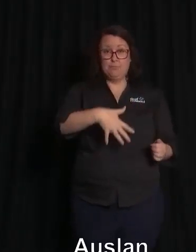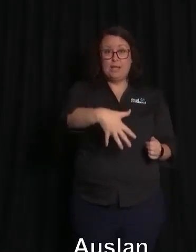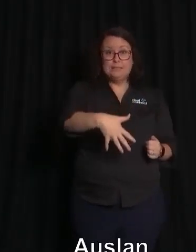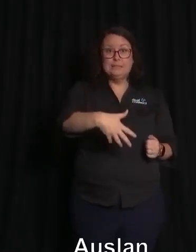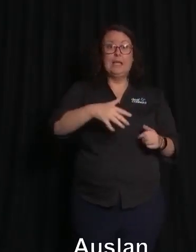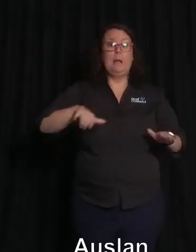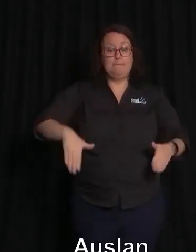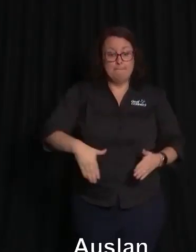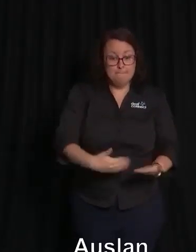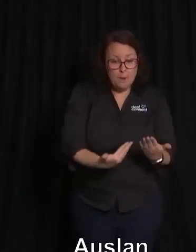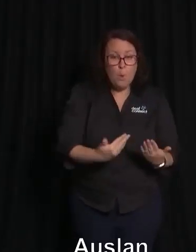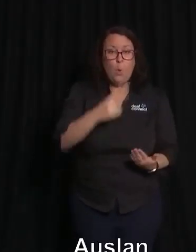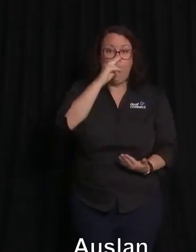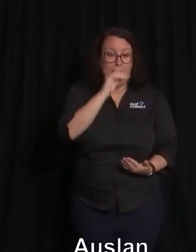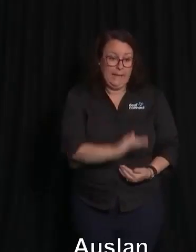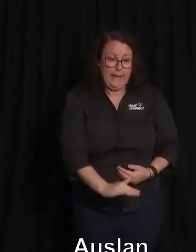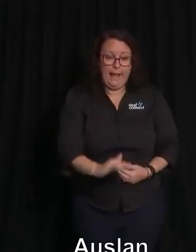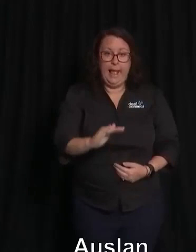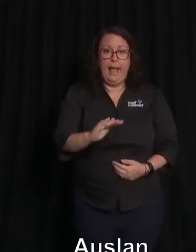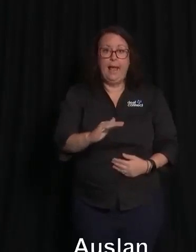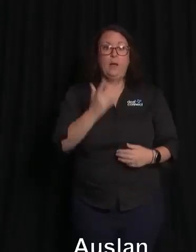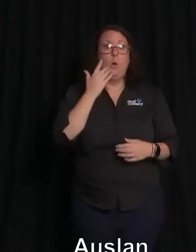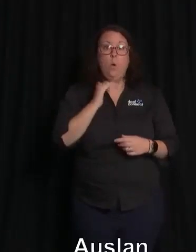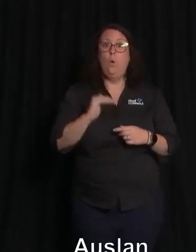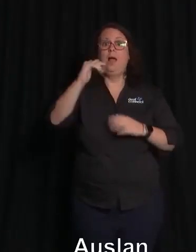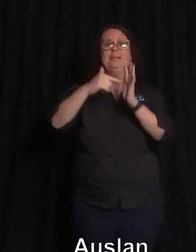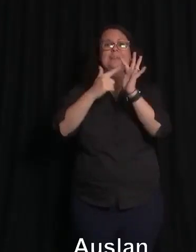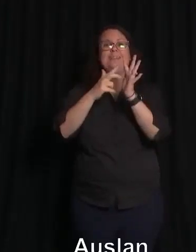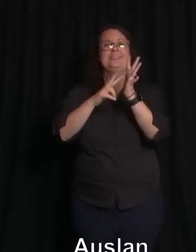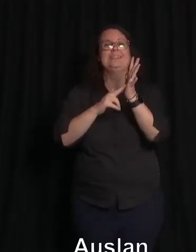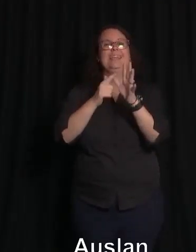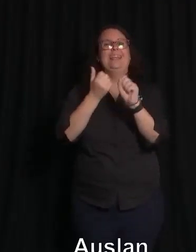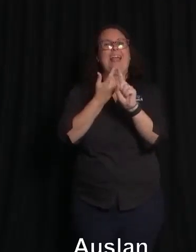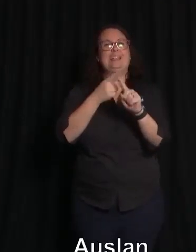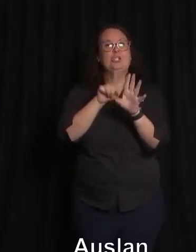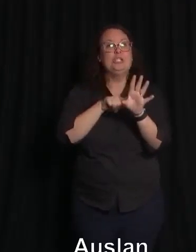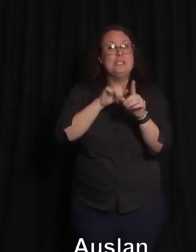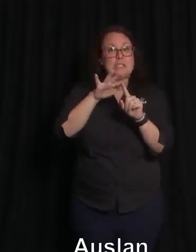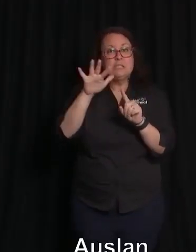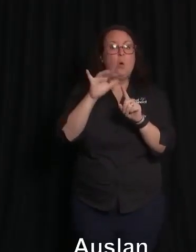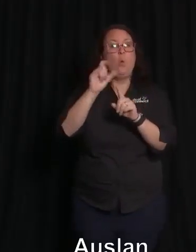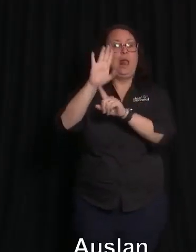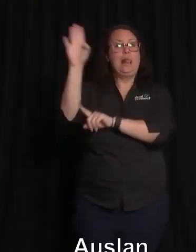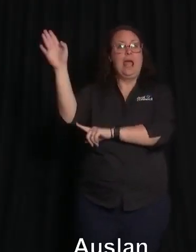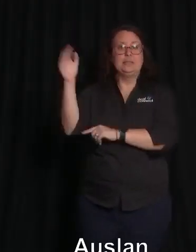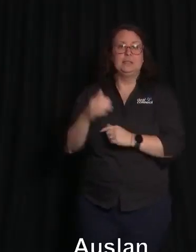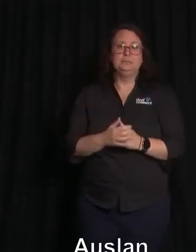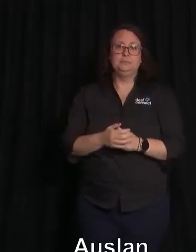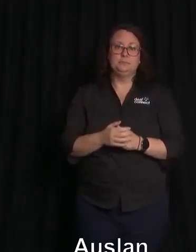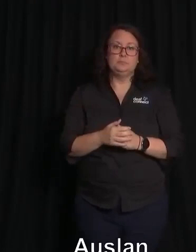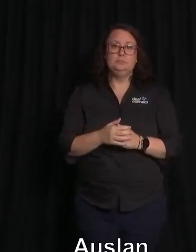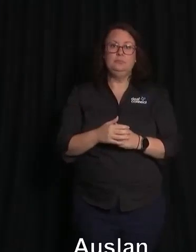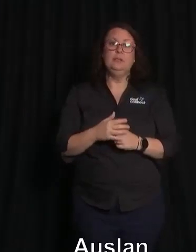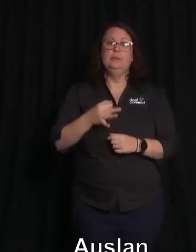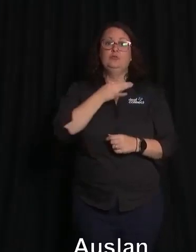or early childhood, or during childhood or adolescence, or even later, that can mean risks of